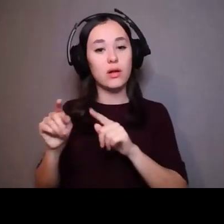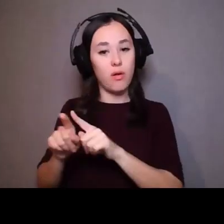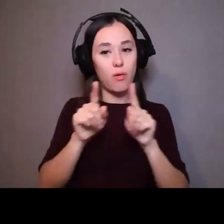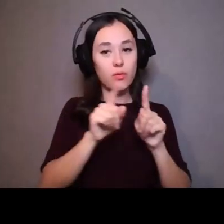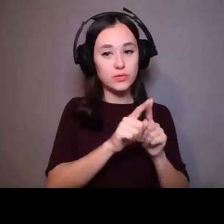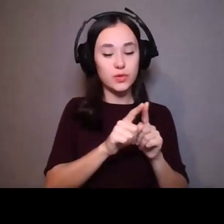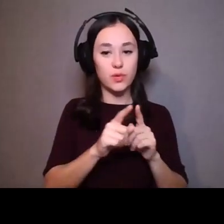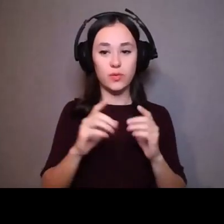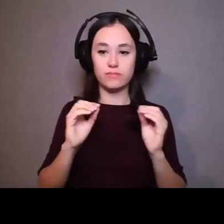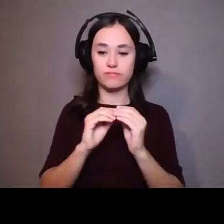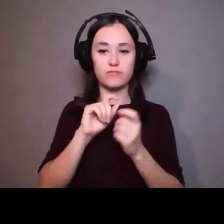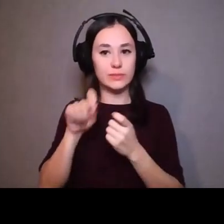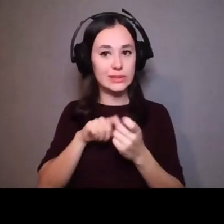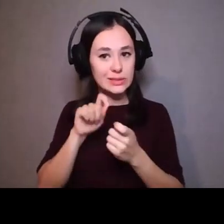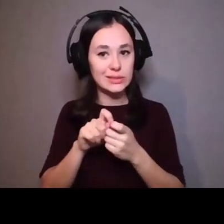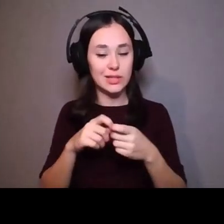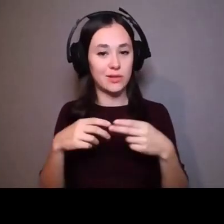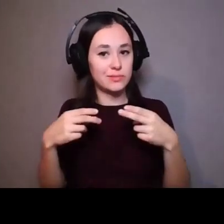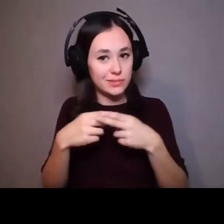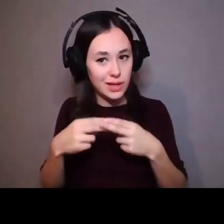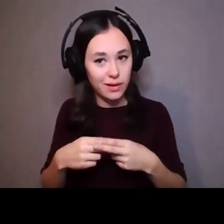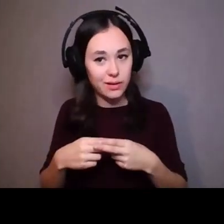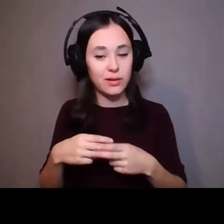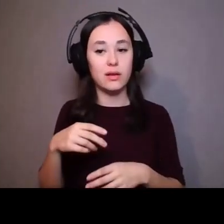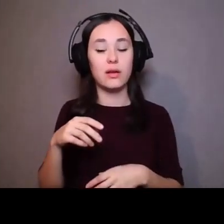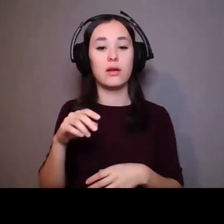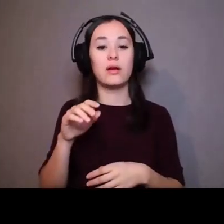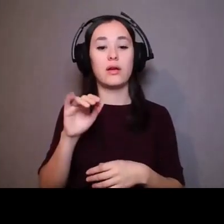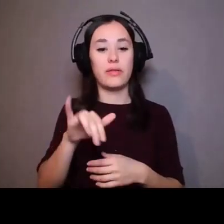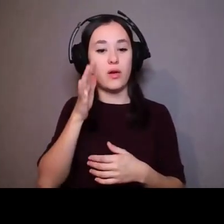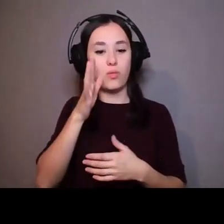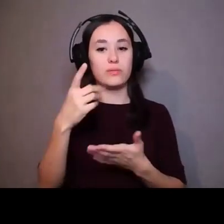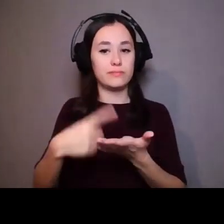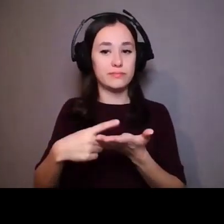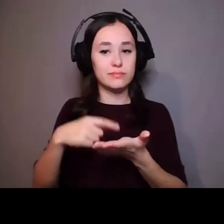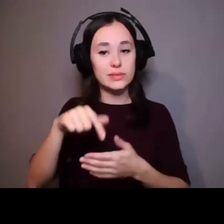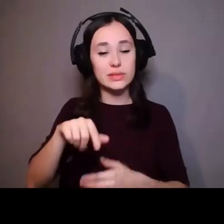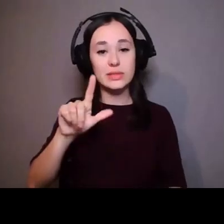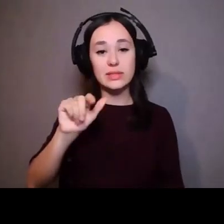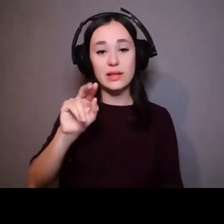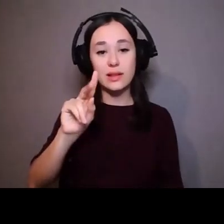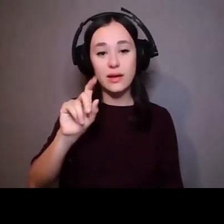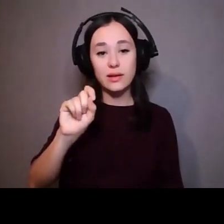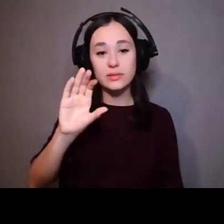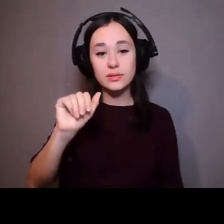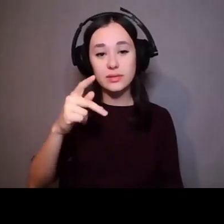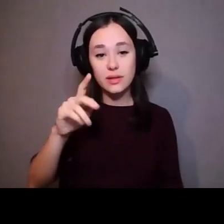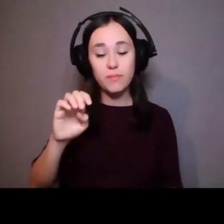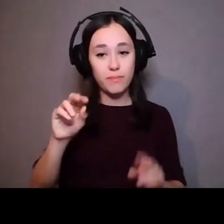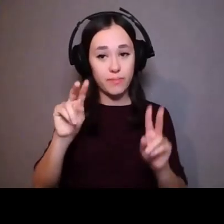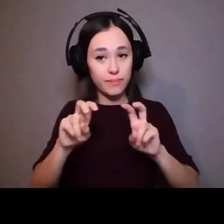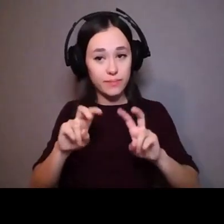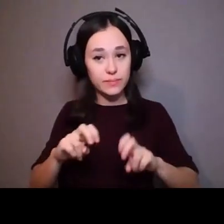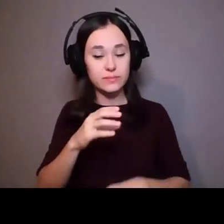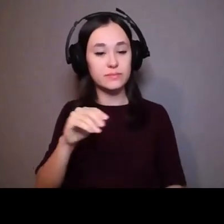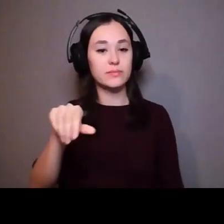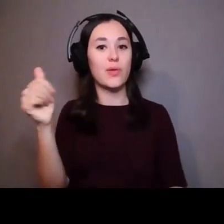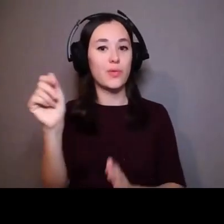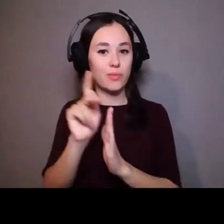of information that goes through this landscape analysis and other policy